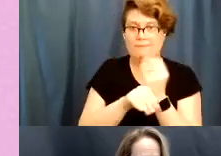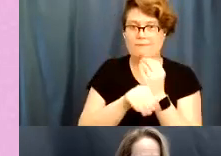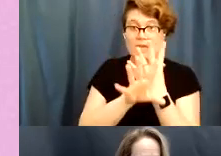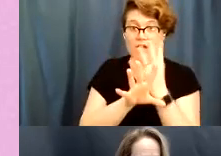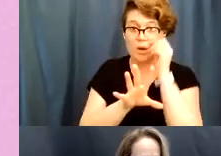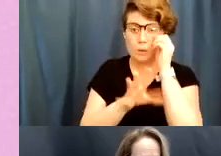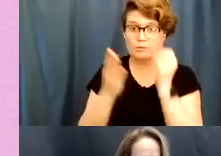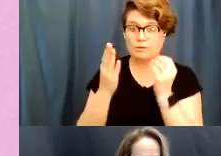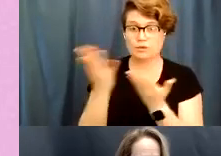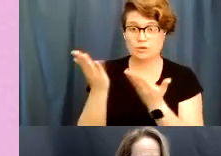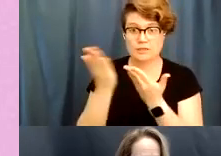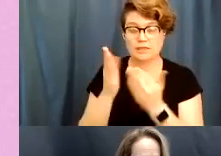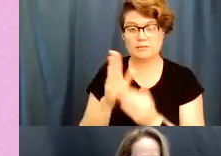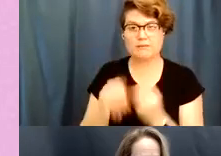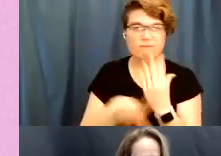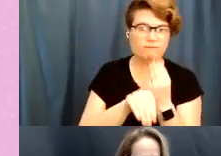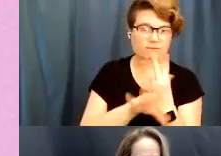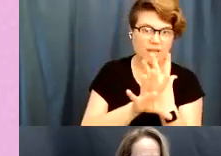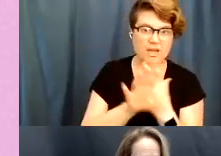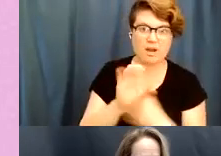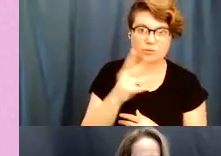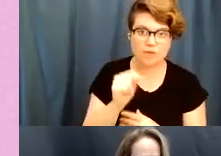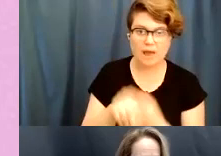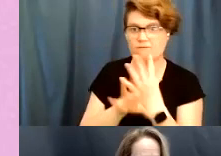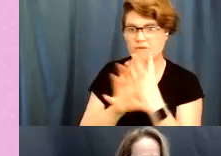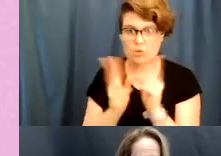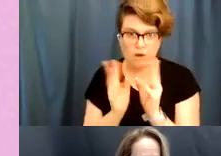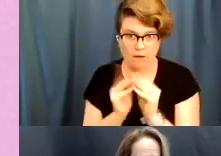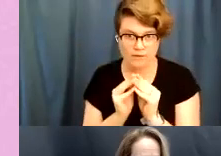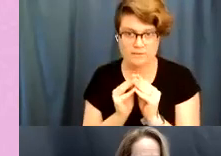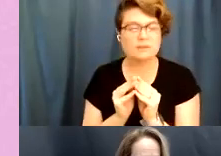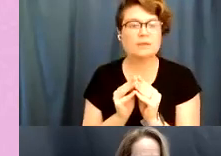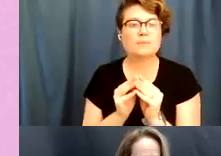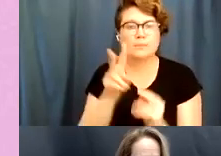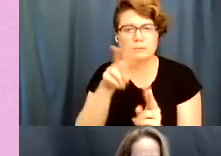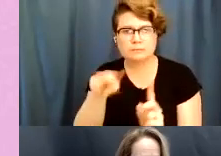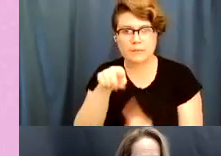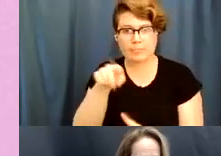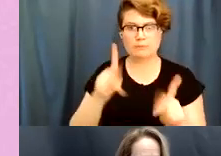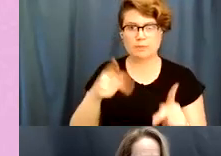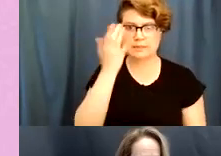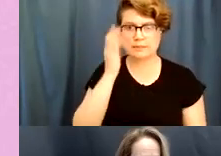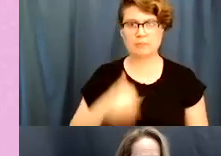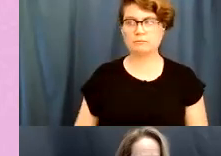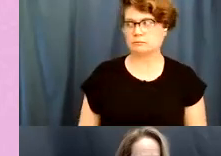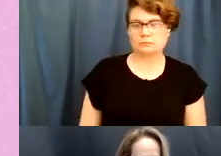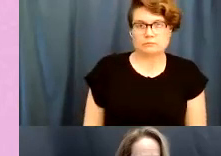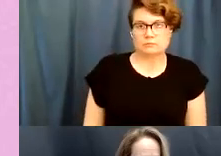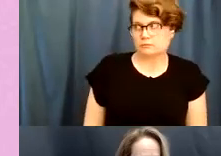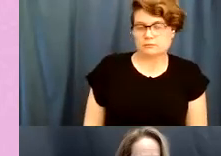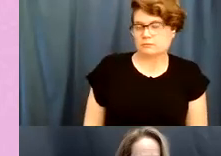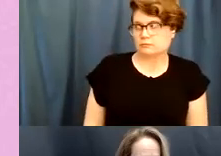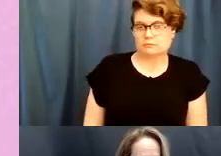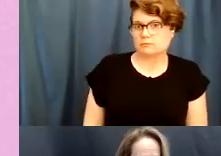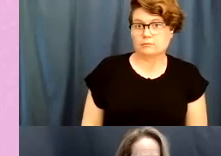right? So video chat or video conference. Do they seem really stiff? Do they seem a little bit more